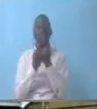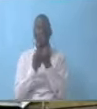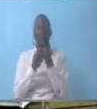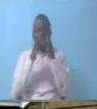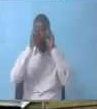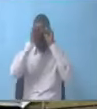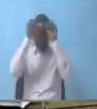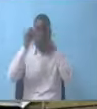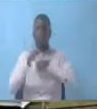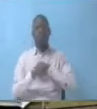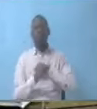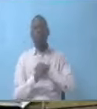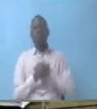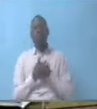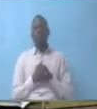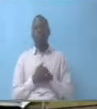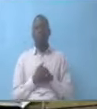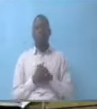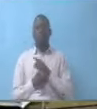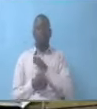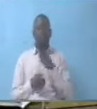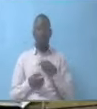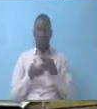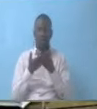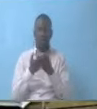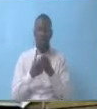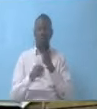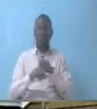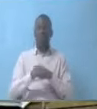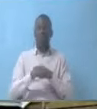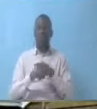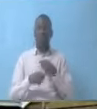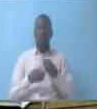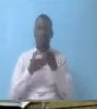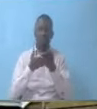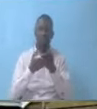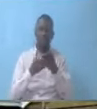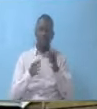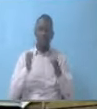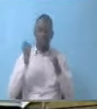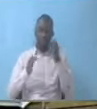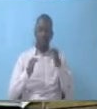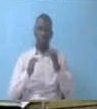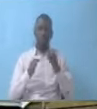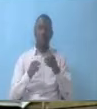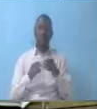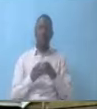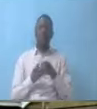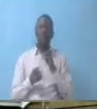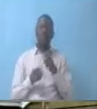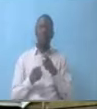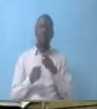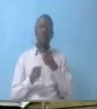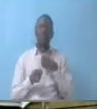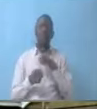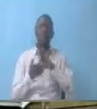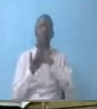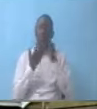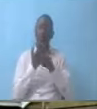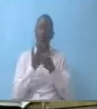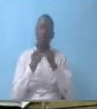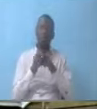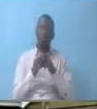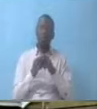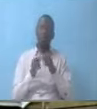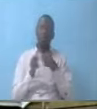Indeed. You cannot during the period for which you are charged with an offense, mm-hmm, to automatically transfer the title of your property to somebody thinking that